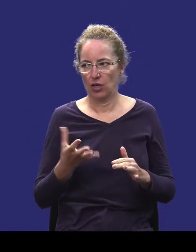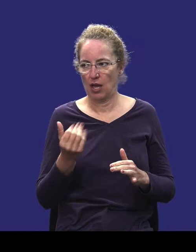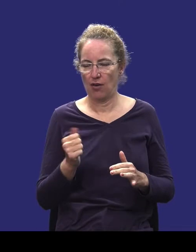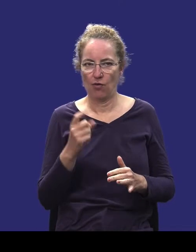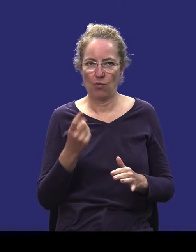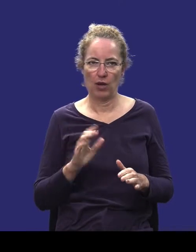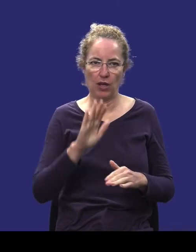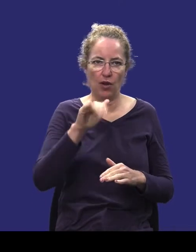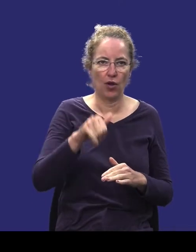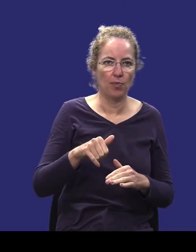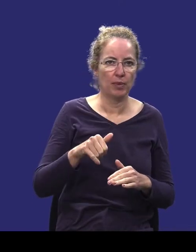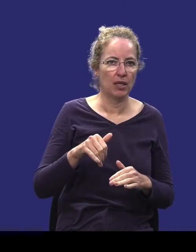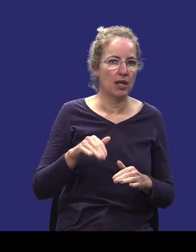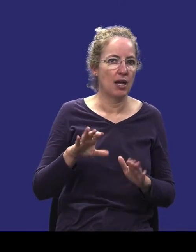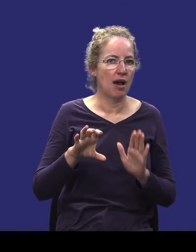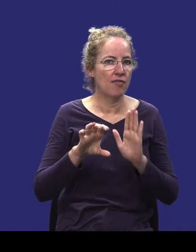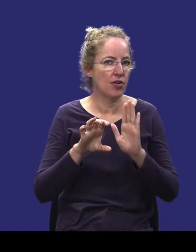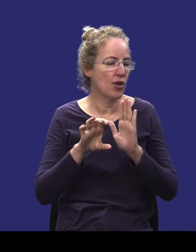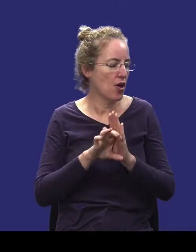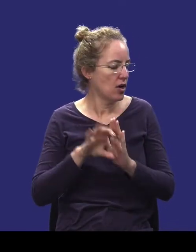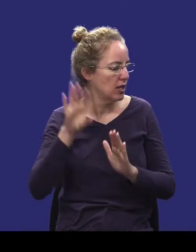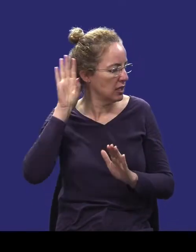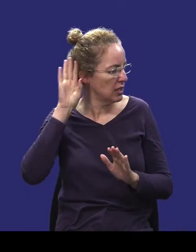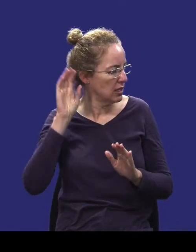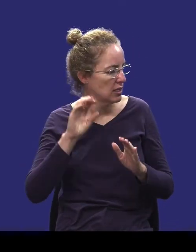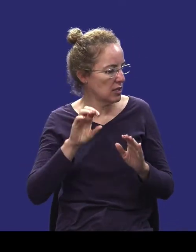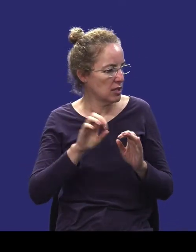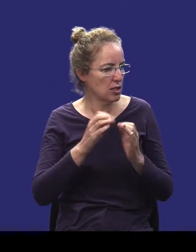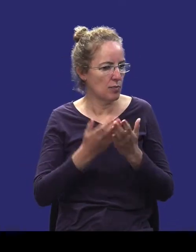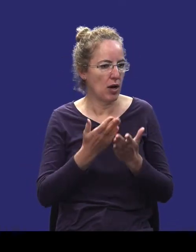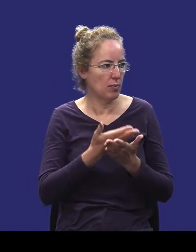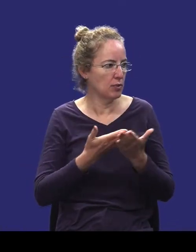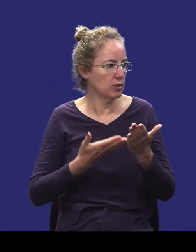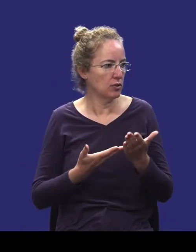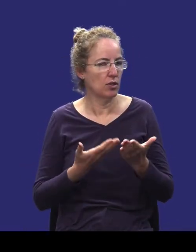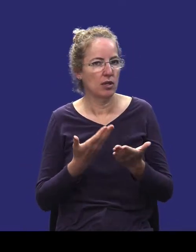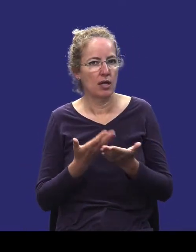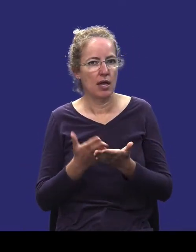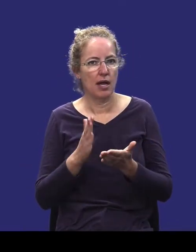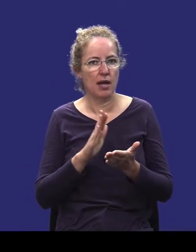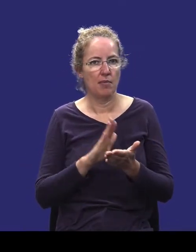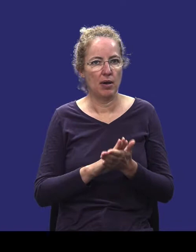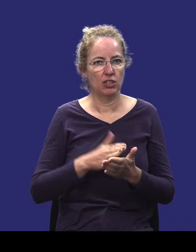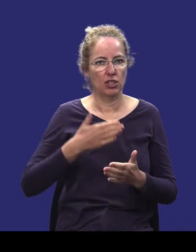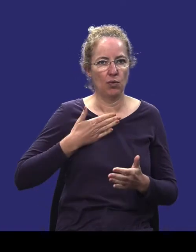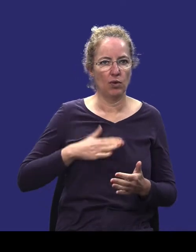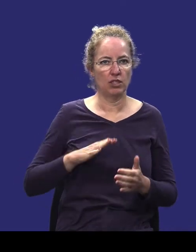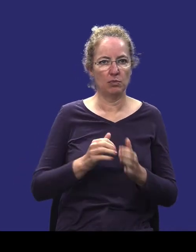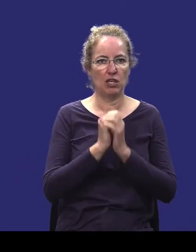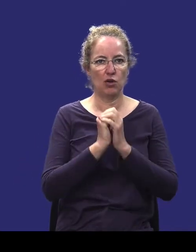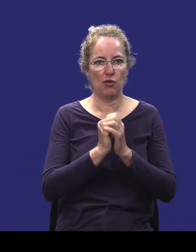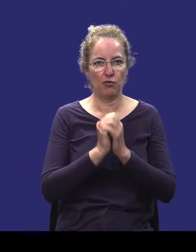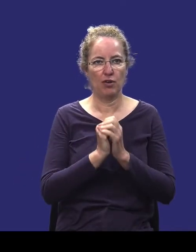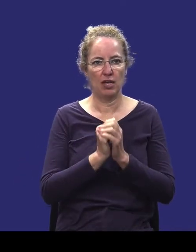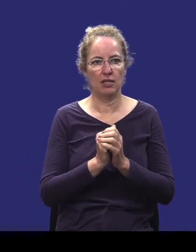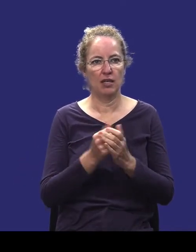you hear the Bible stories, that you will know how much God loves you and how much he wants to be your friend. Have a great